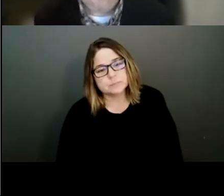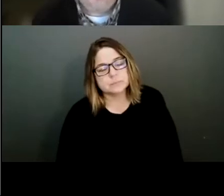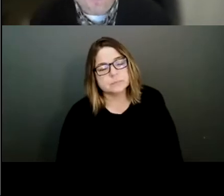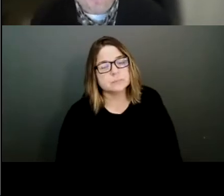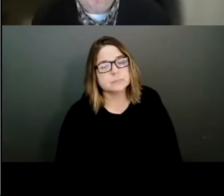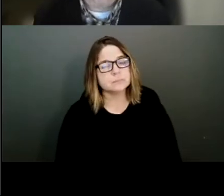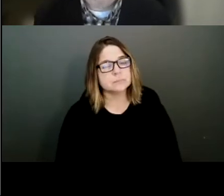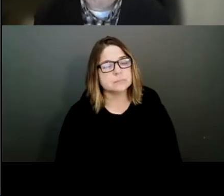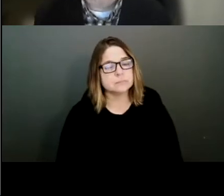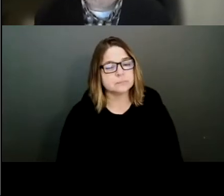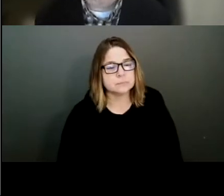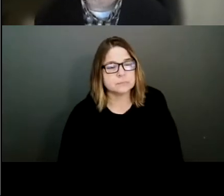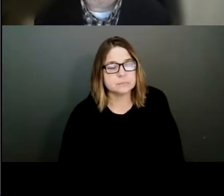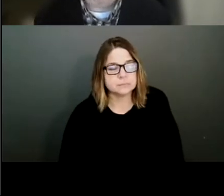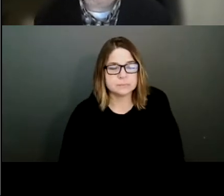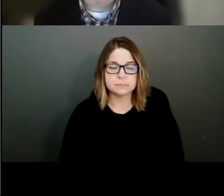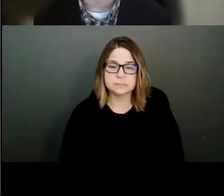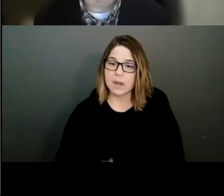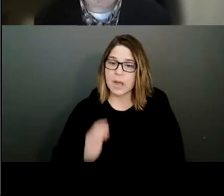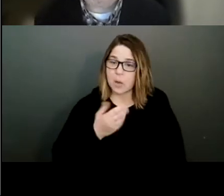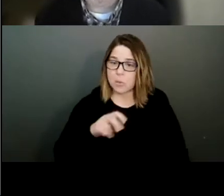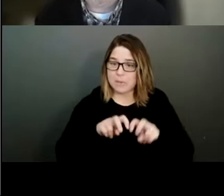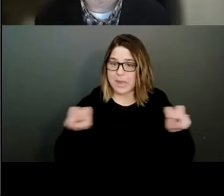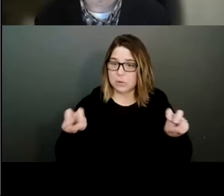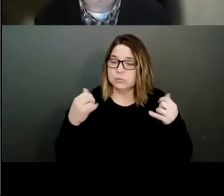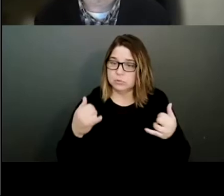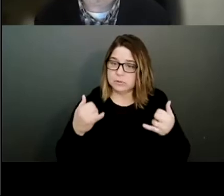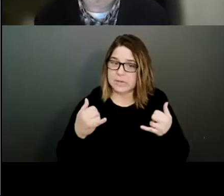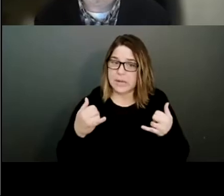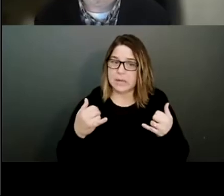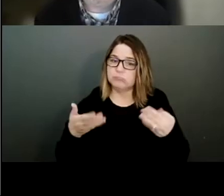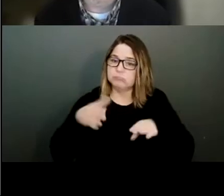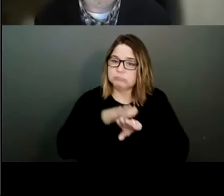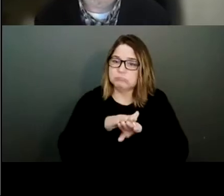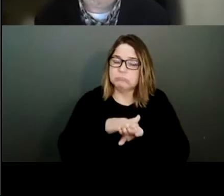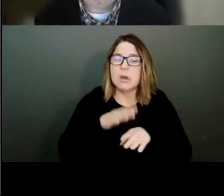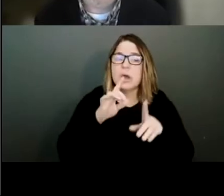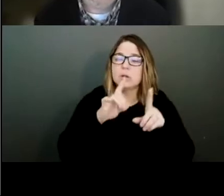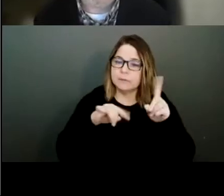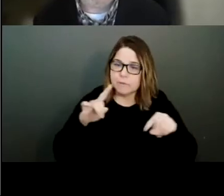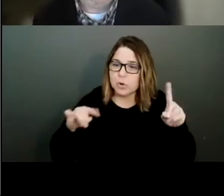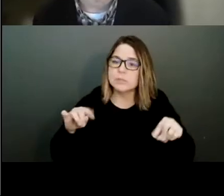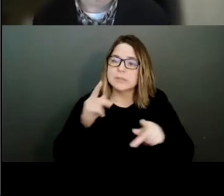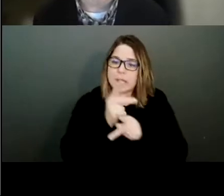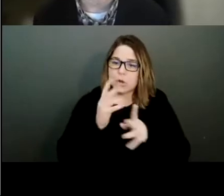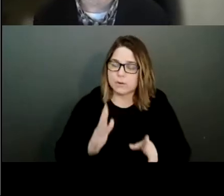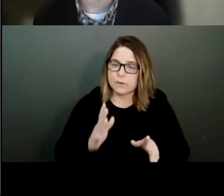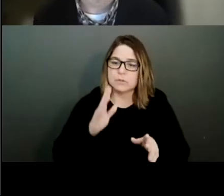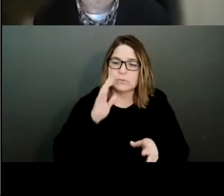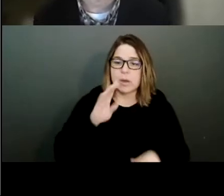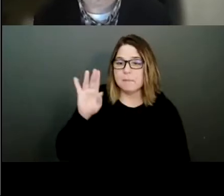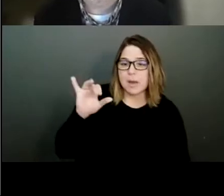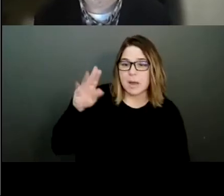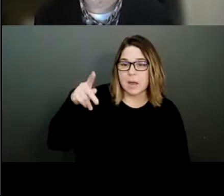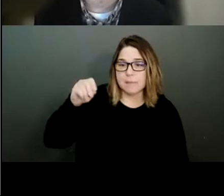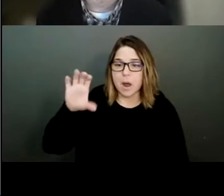So today, our panel will explore the intersection of caregivers in diverse communities, including BIPOC,